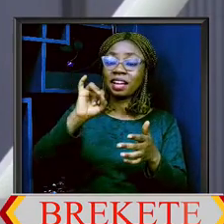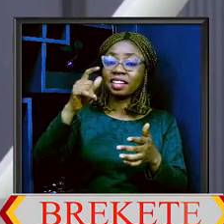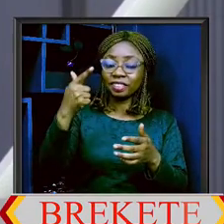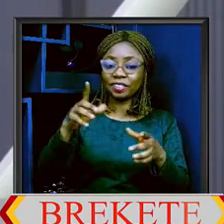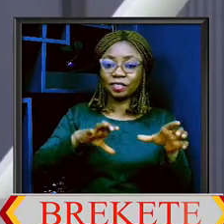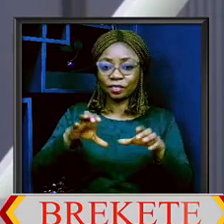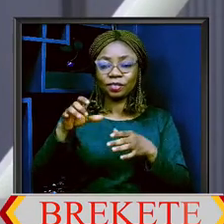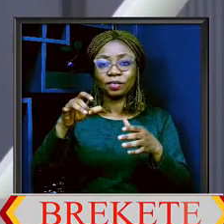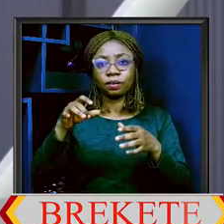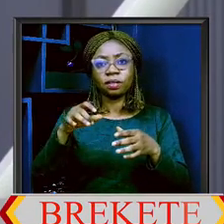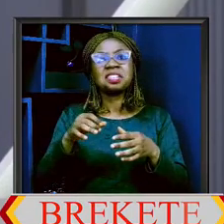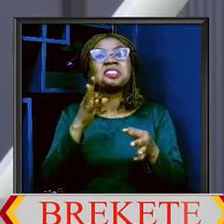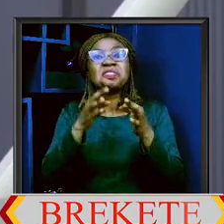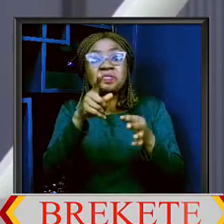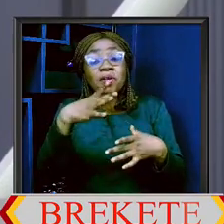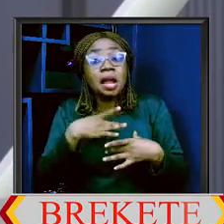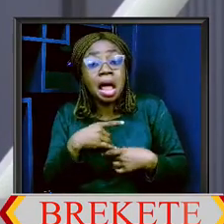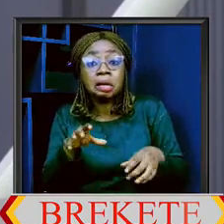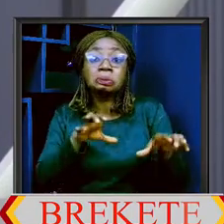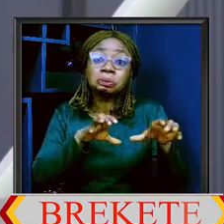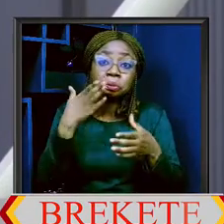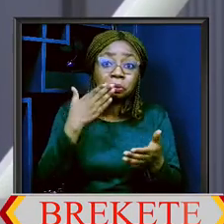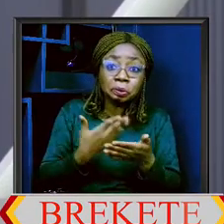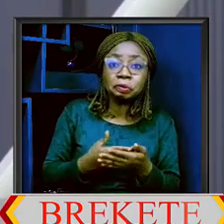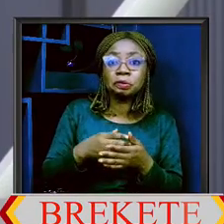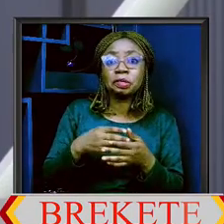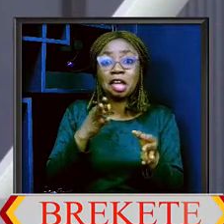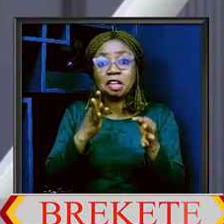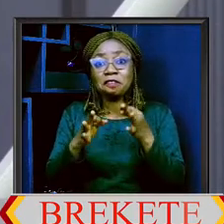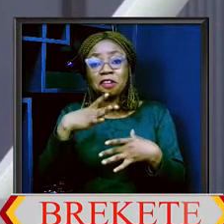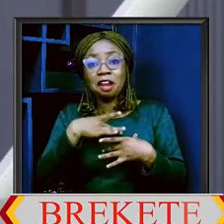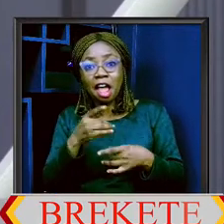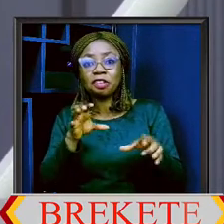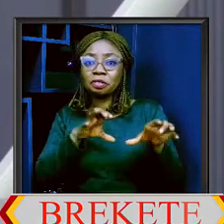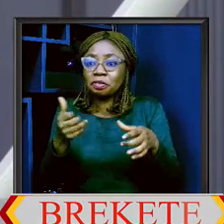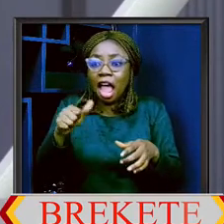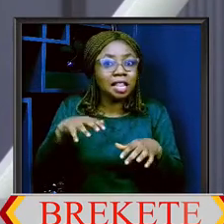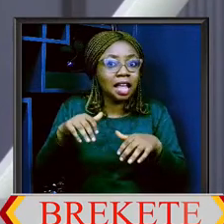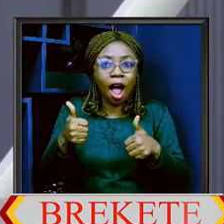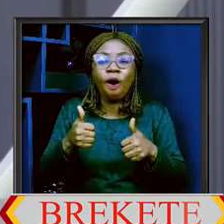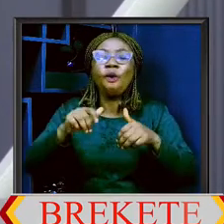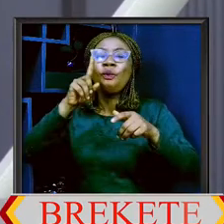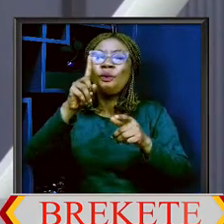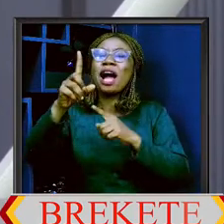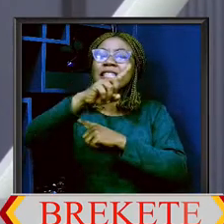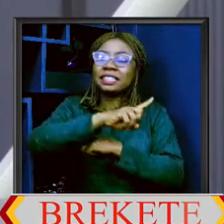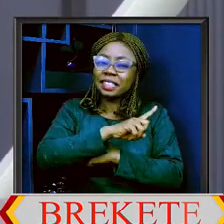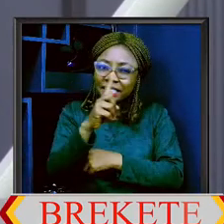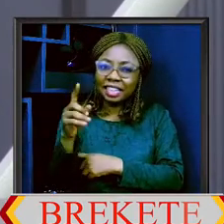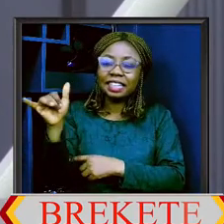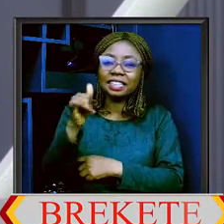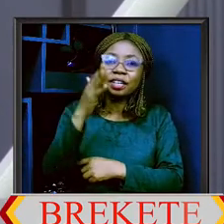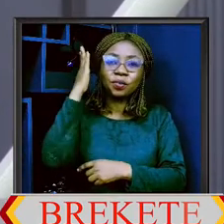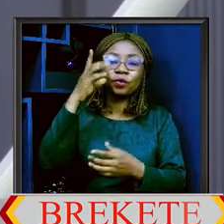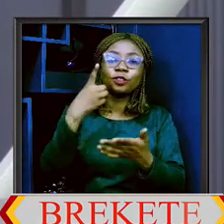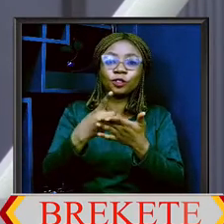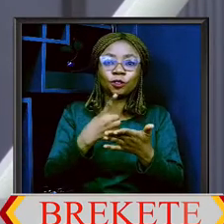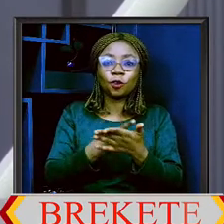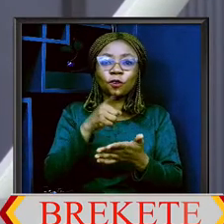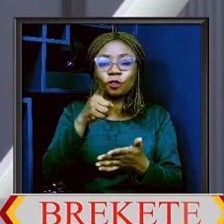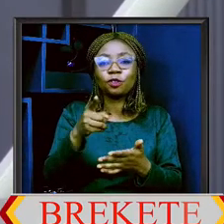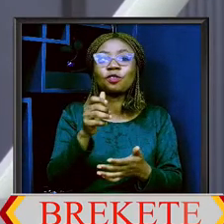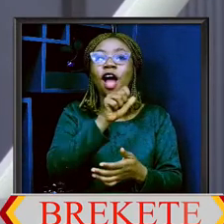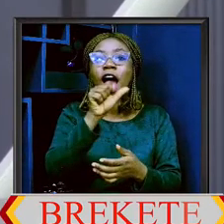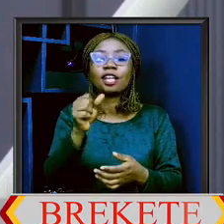them if you like do good if you like do anyhow one day one day then go discuss as former IG continue my